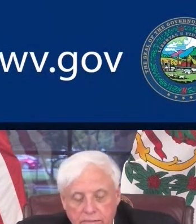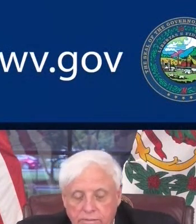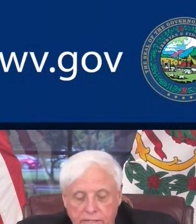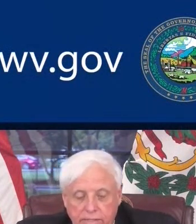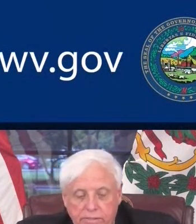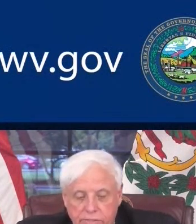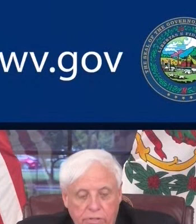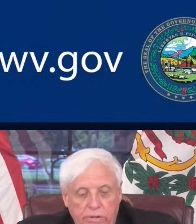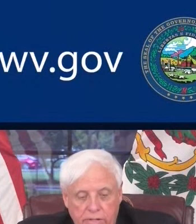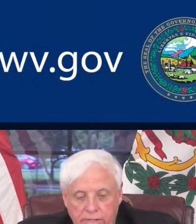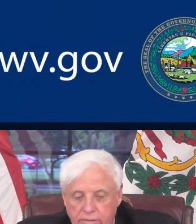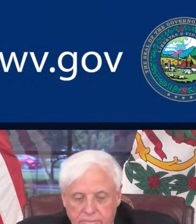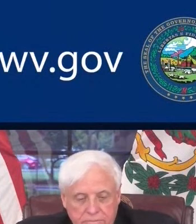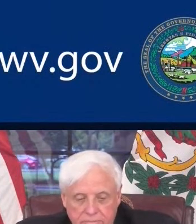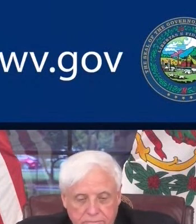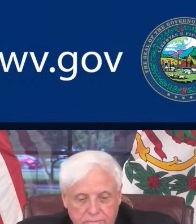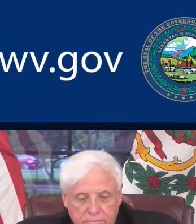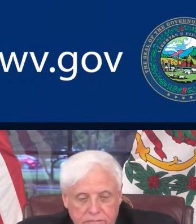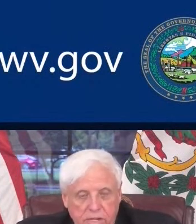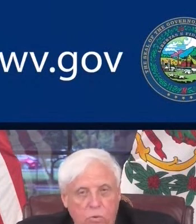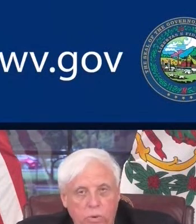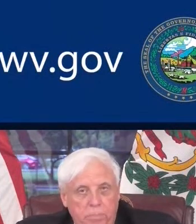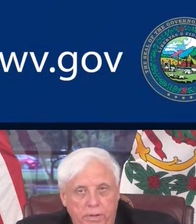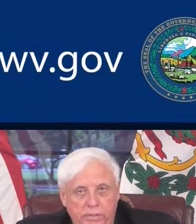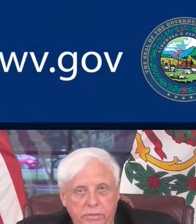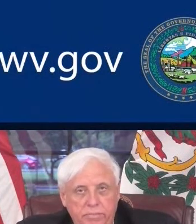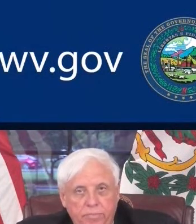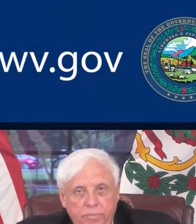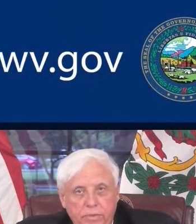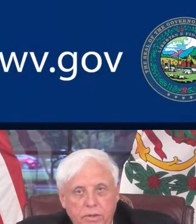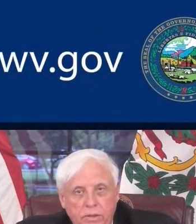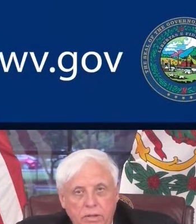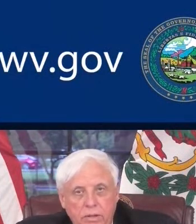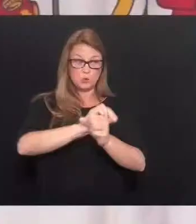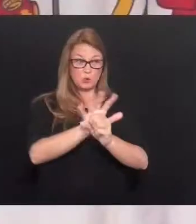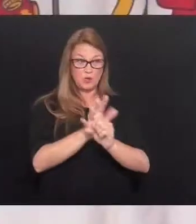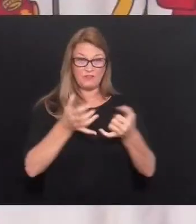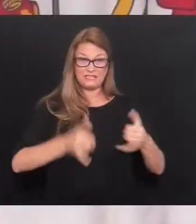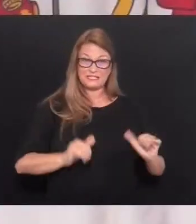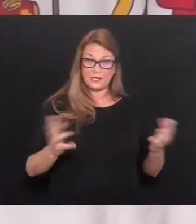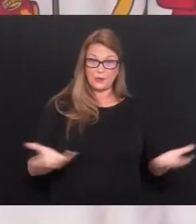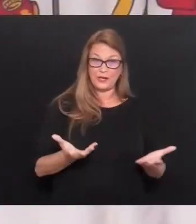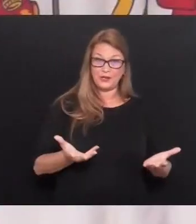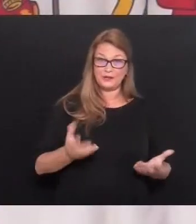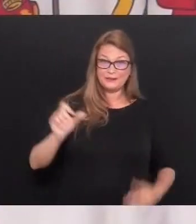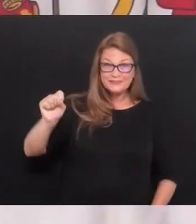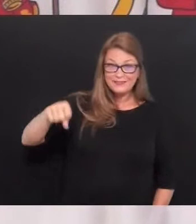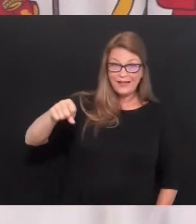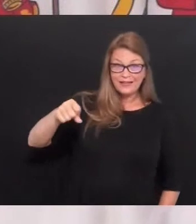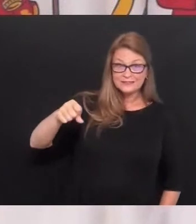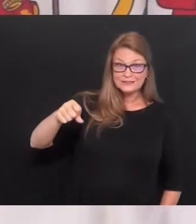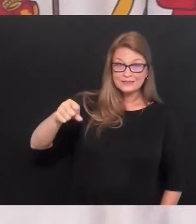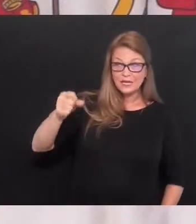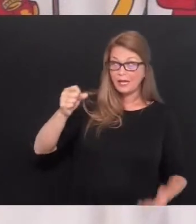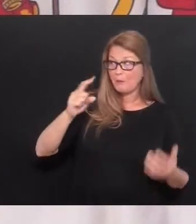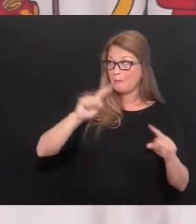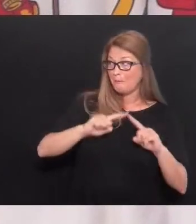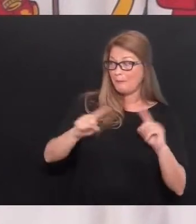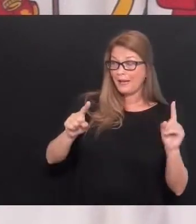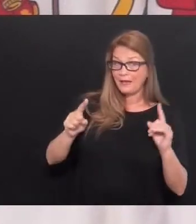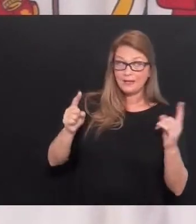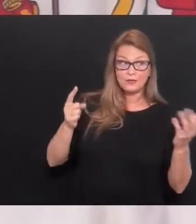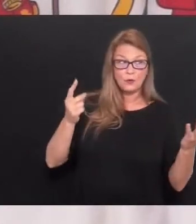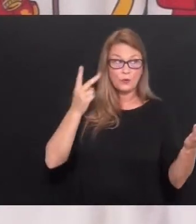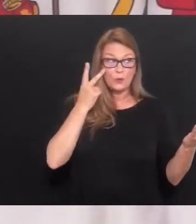then it's surely still whipping us. But we don't know, do we? I mean, let's just